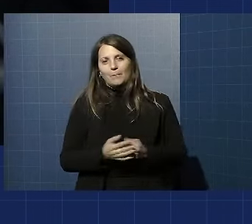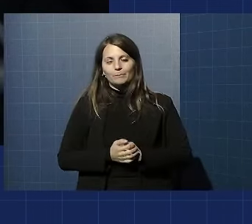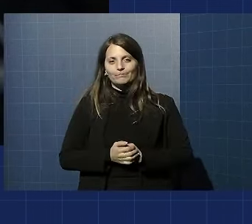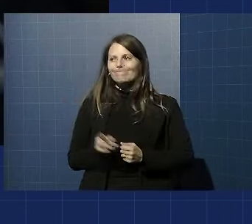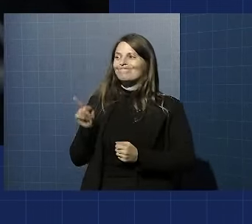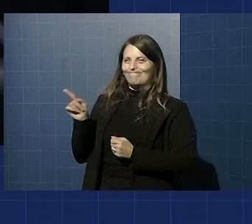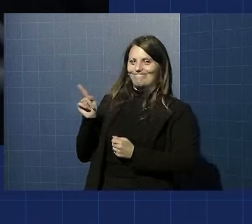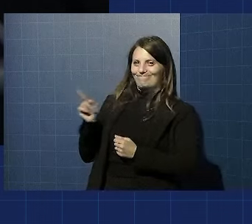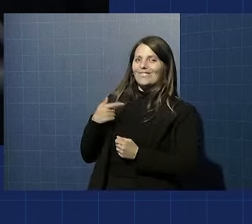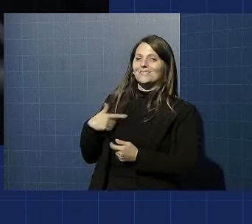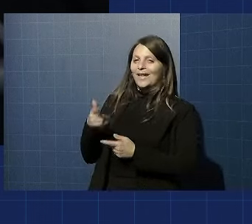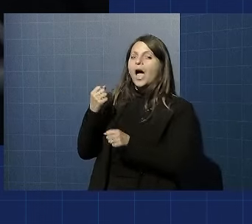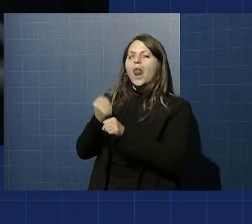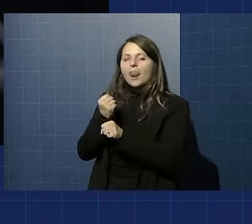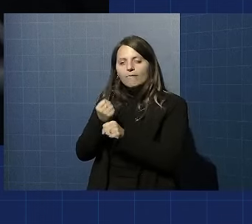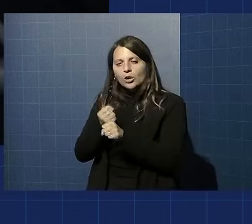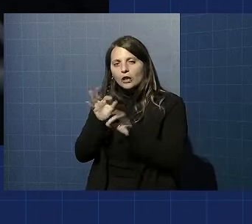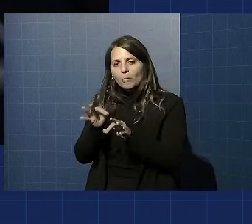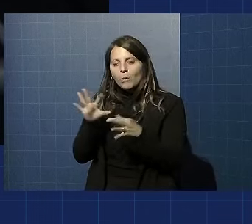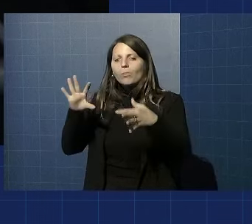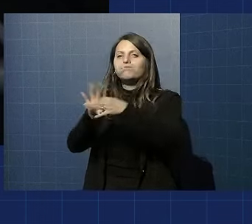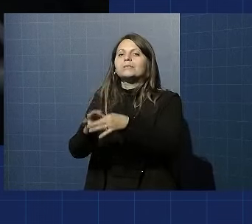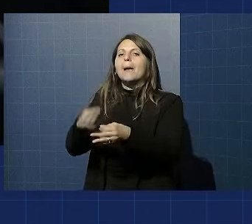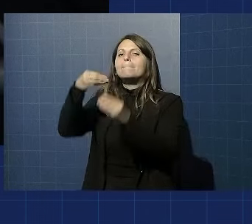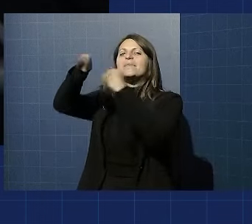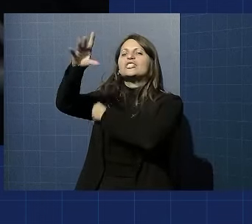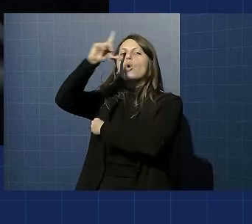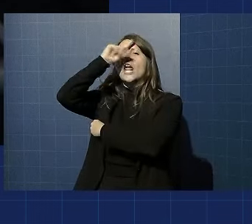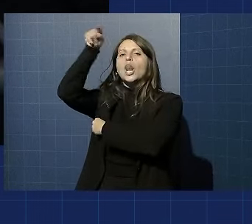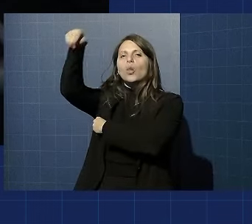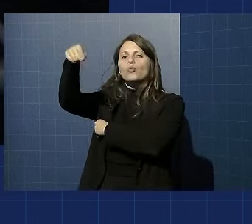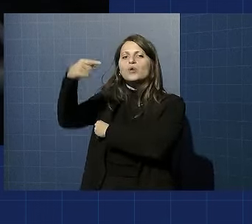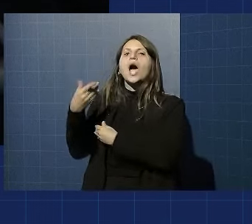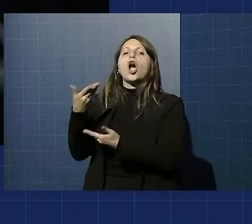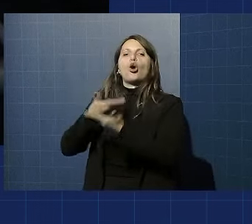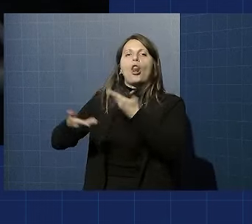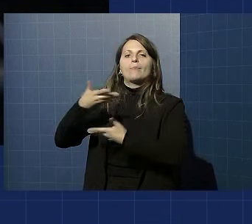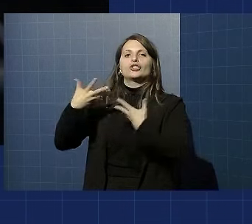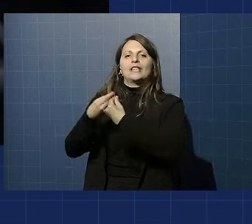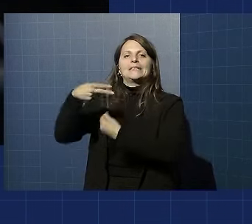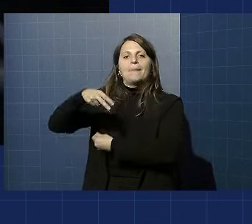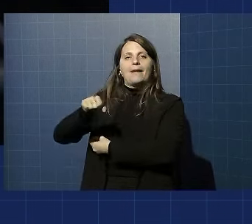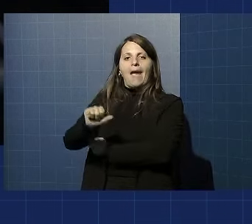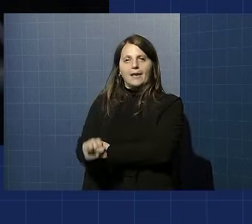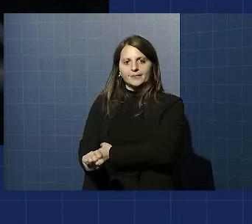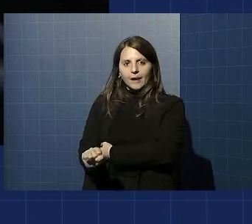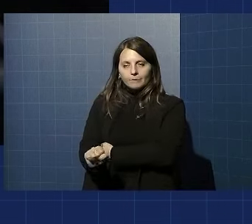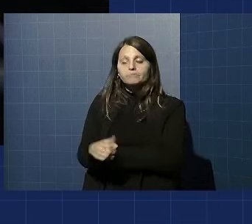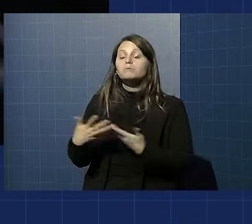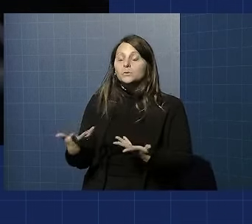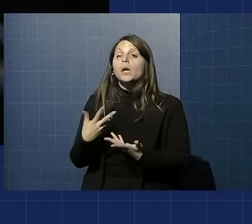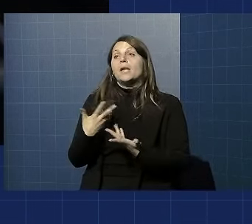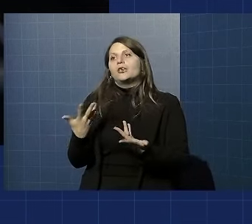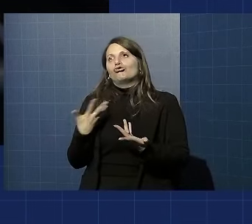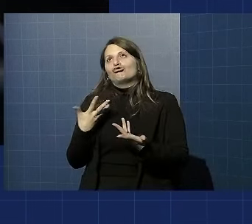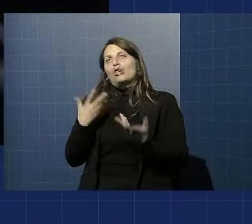futura missione sulla Luna, in collaborazione con la NASA. Ma quindi abbiamo già insomma delle prospettive per quanto